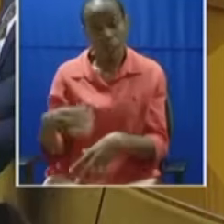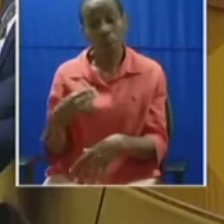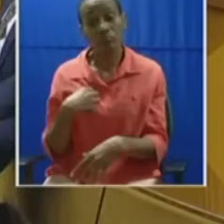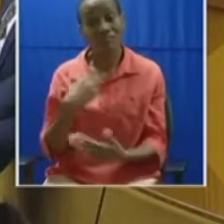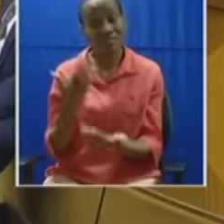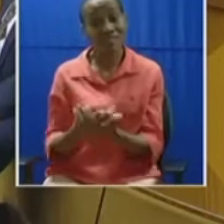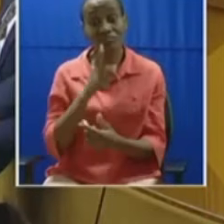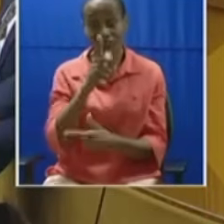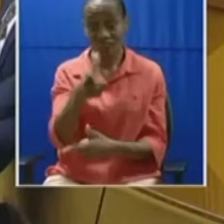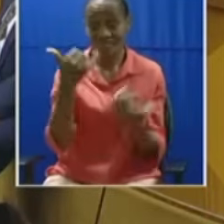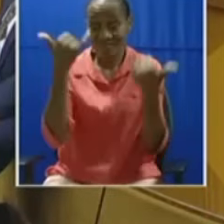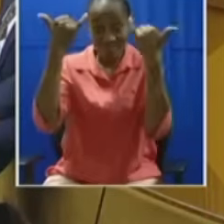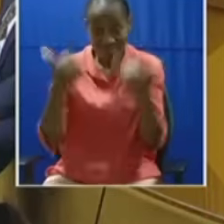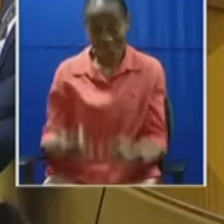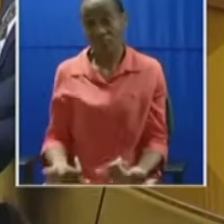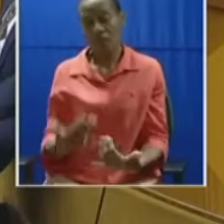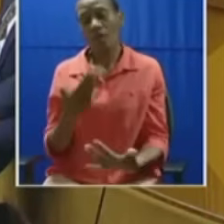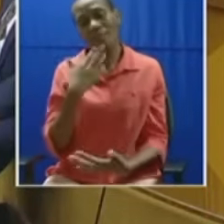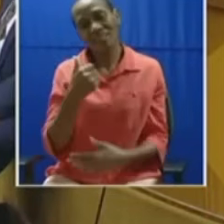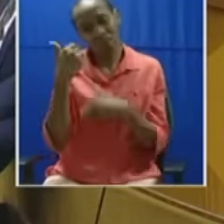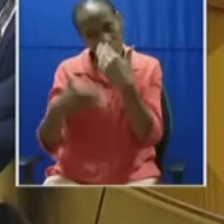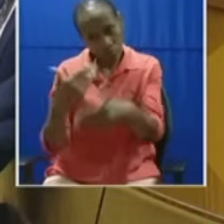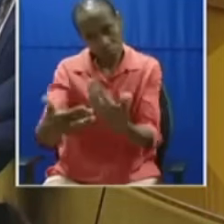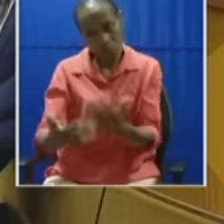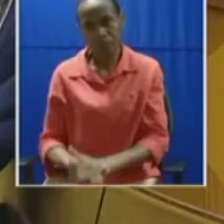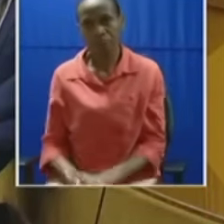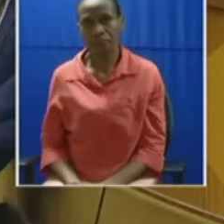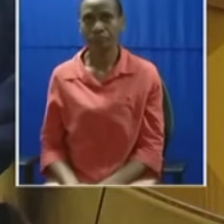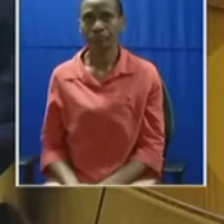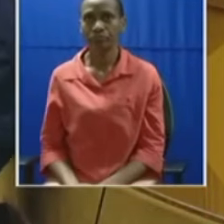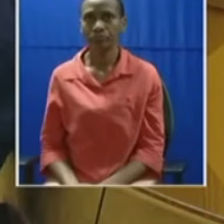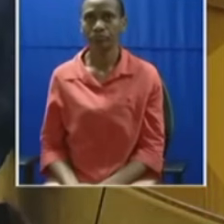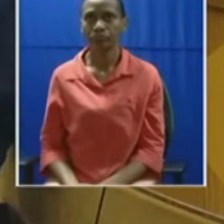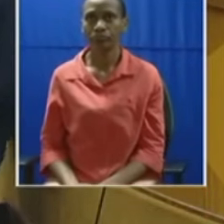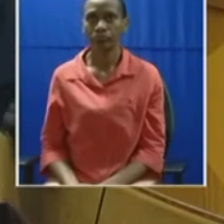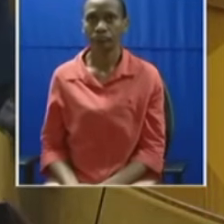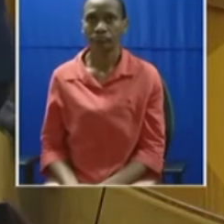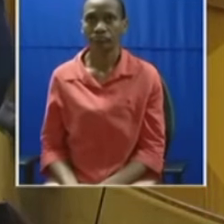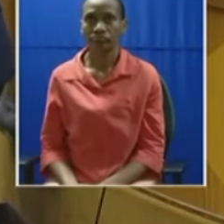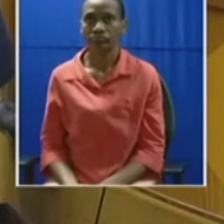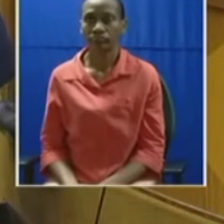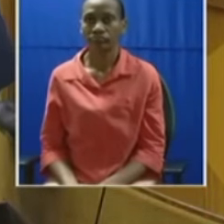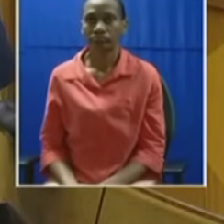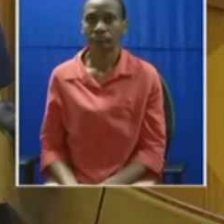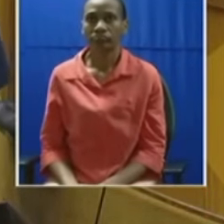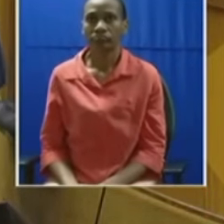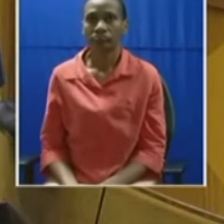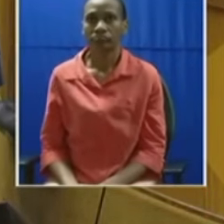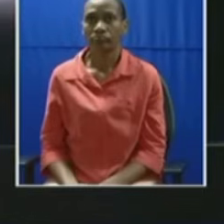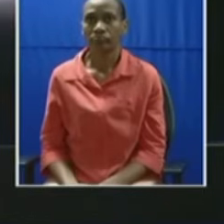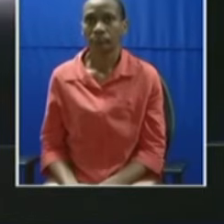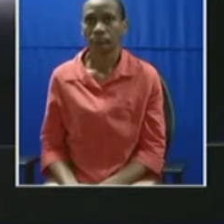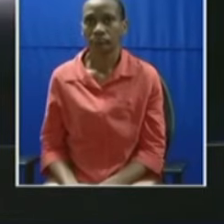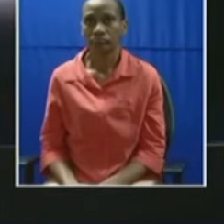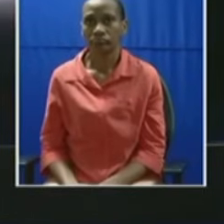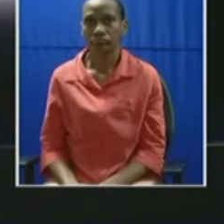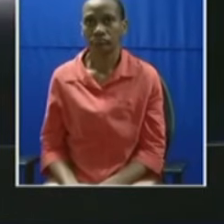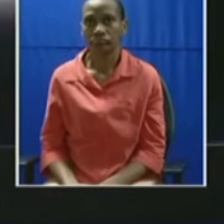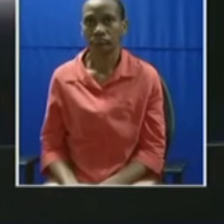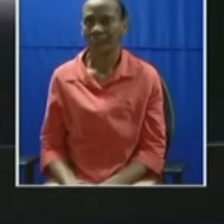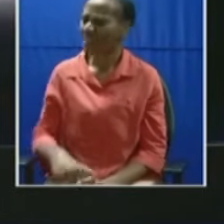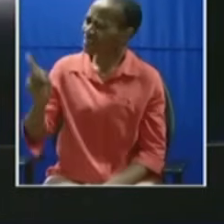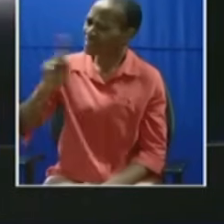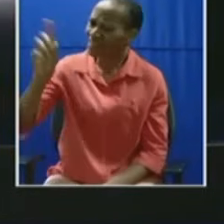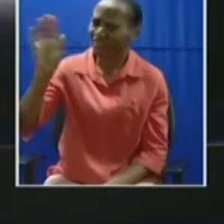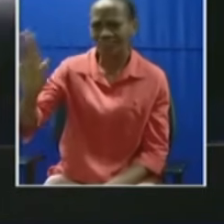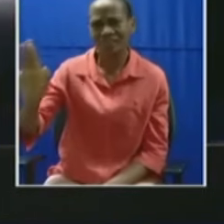you now. Please proceed. National Chairperson, his time is up. No, it's not